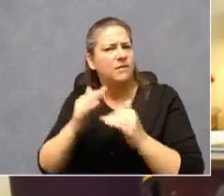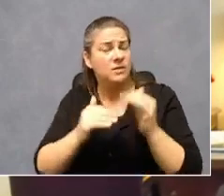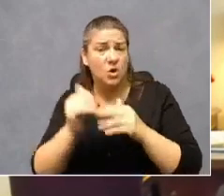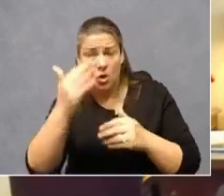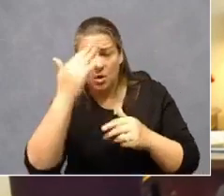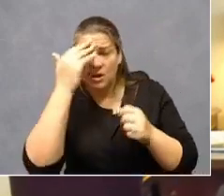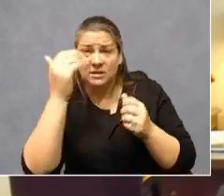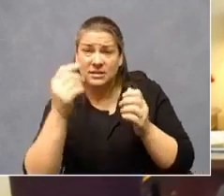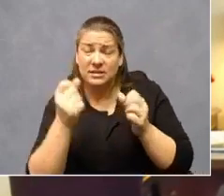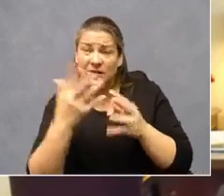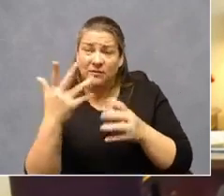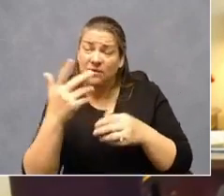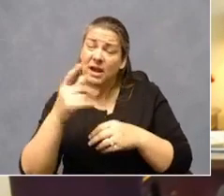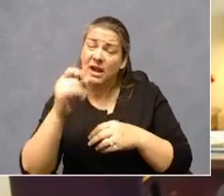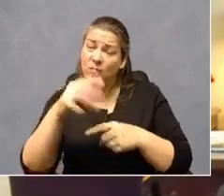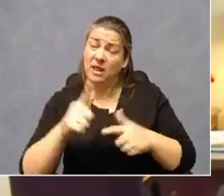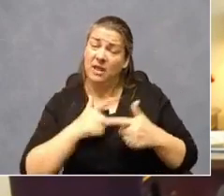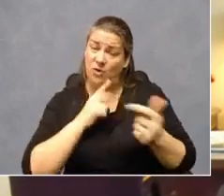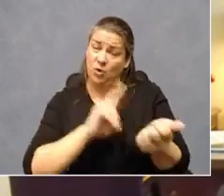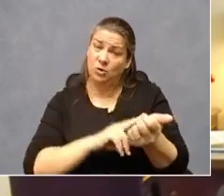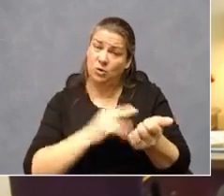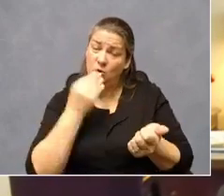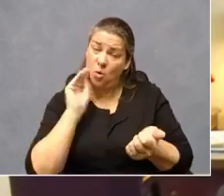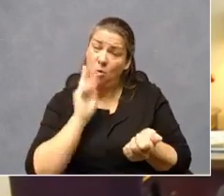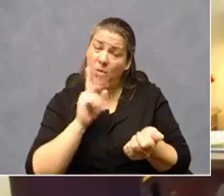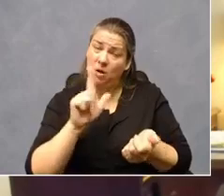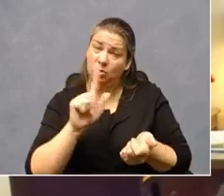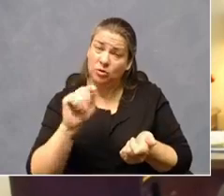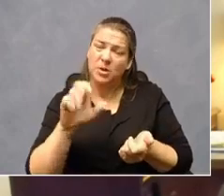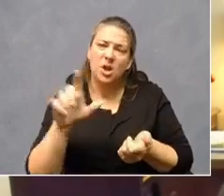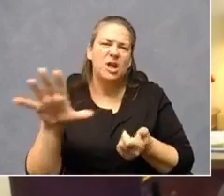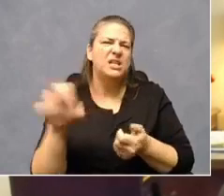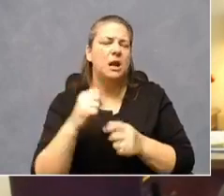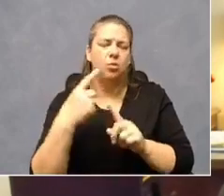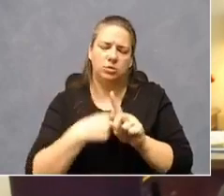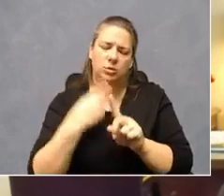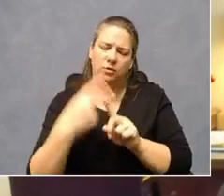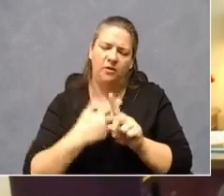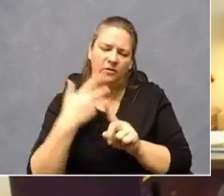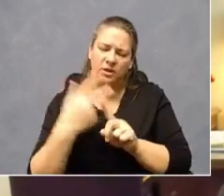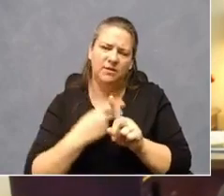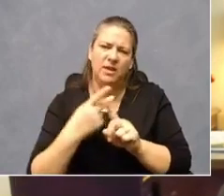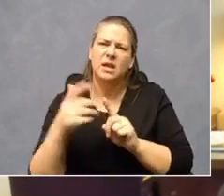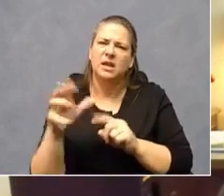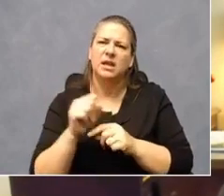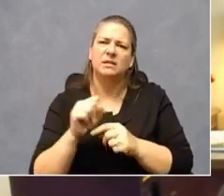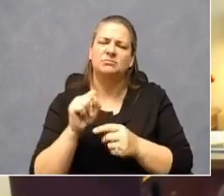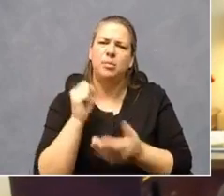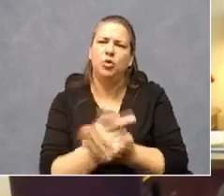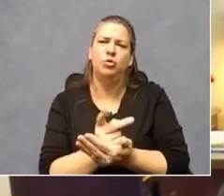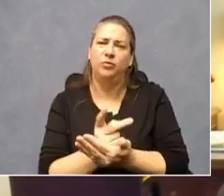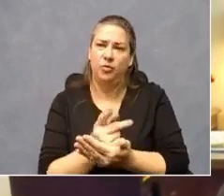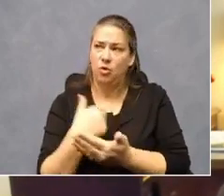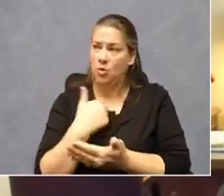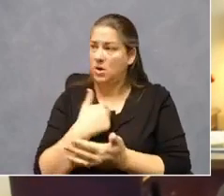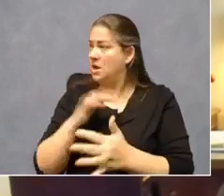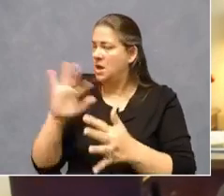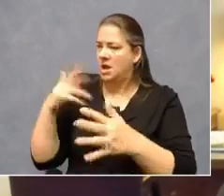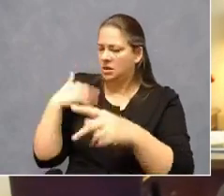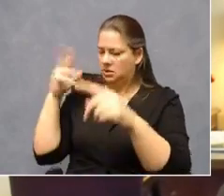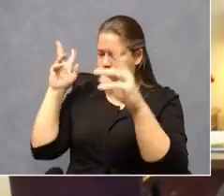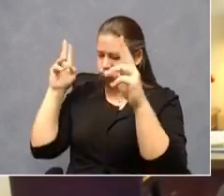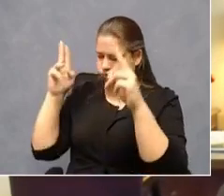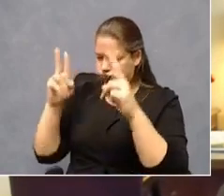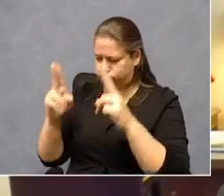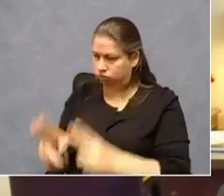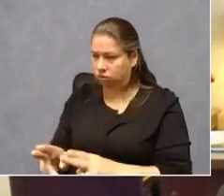eligible in a nursing facility, it took months. We were able to cut that down and provide nursing facilities, families,